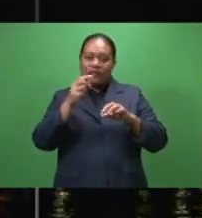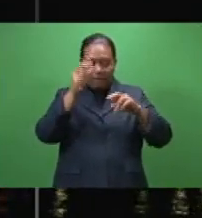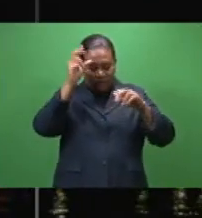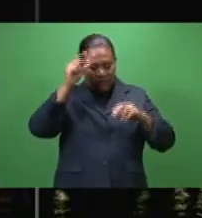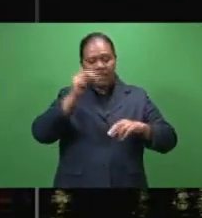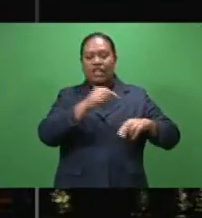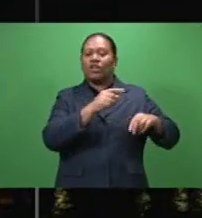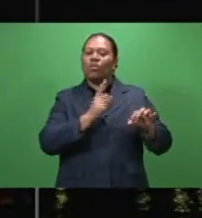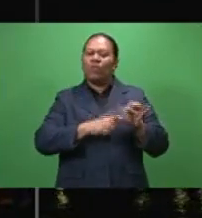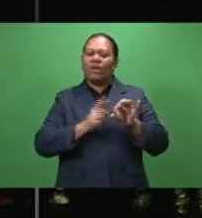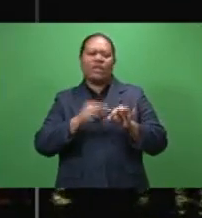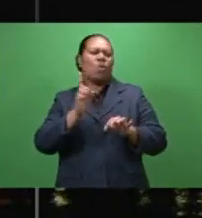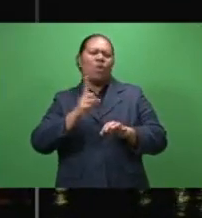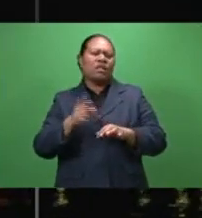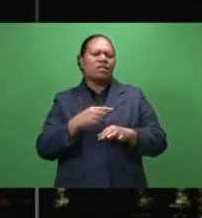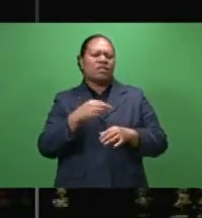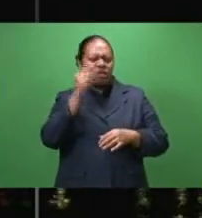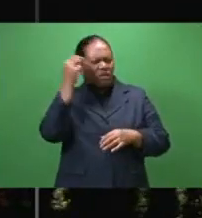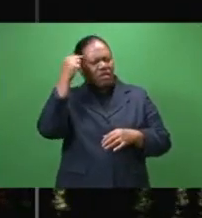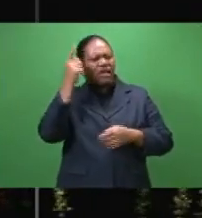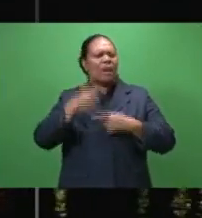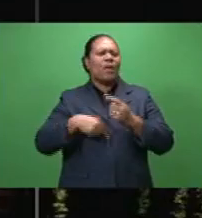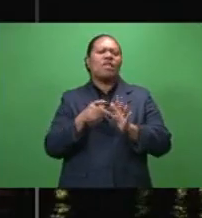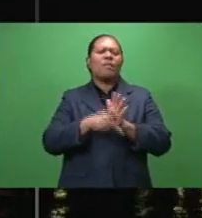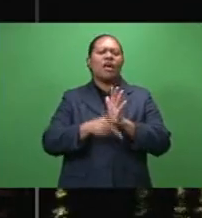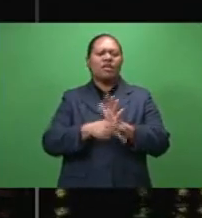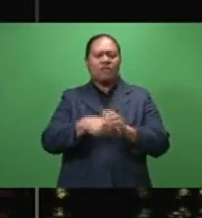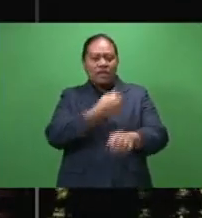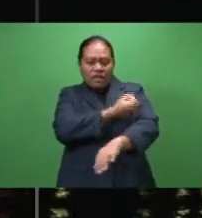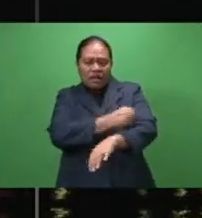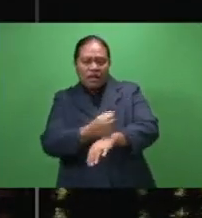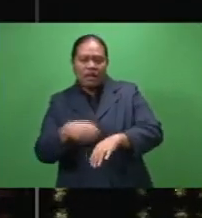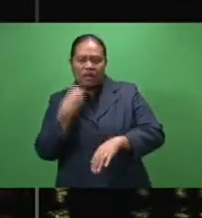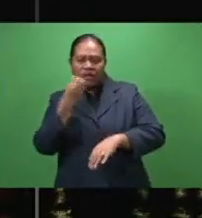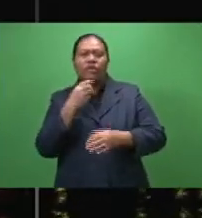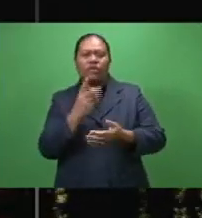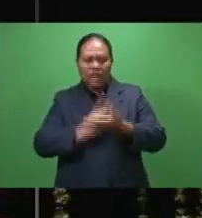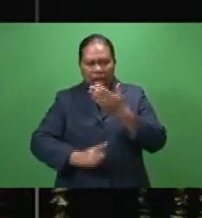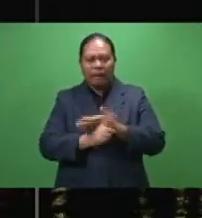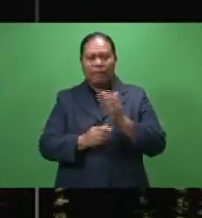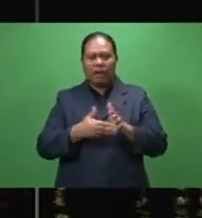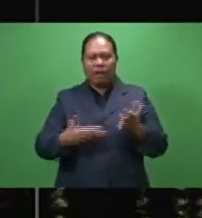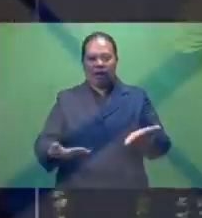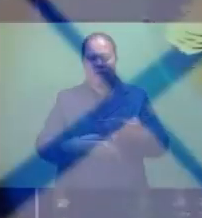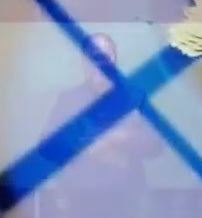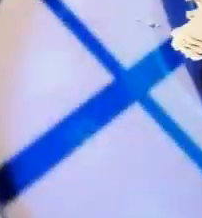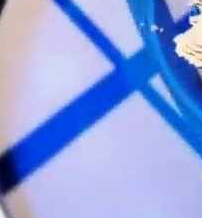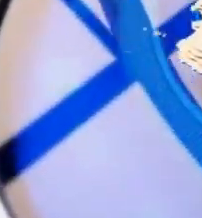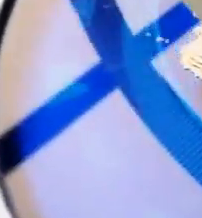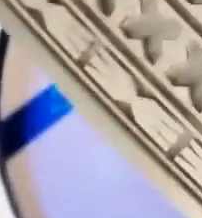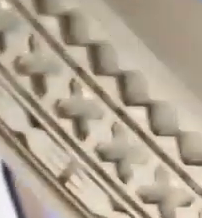ask, what is your take on seafood prices during the current COVID-19 crisis?